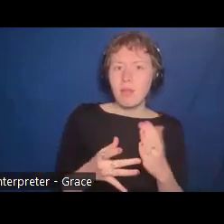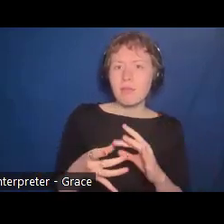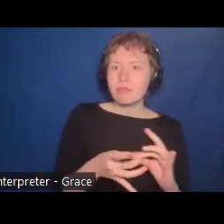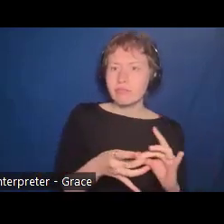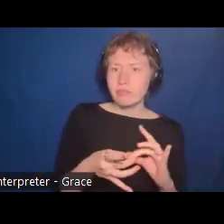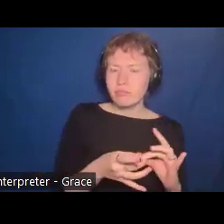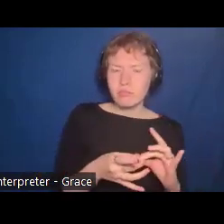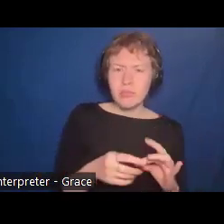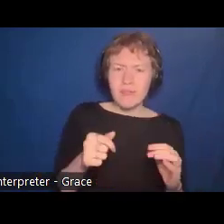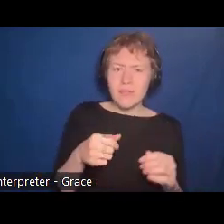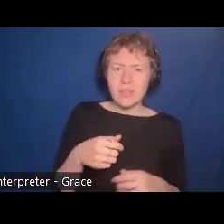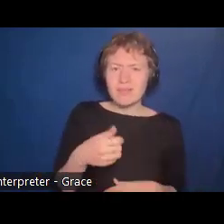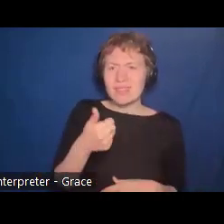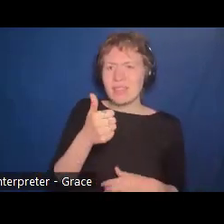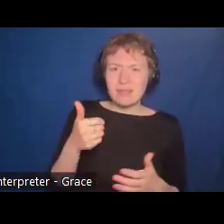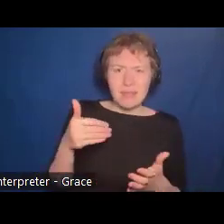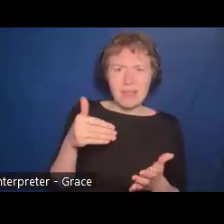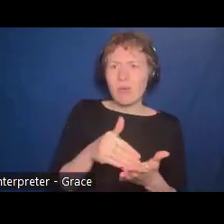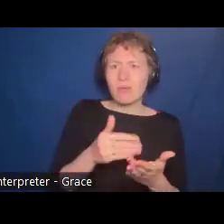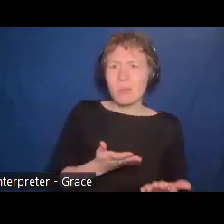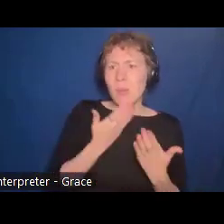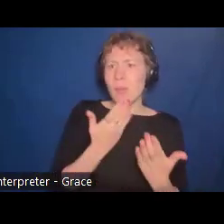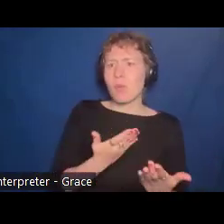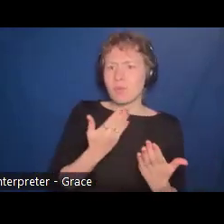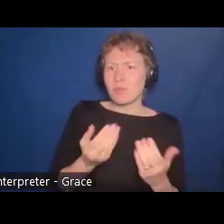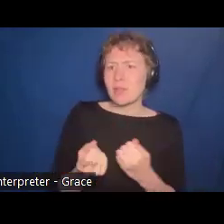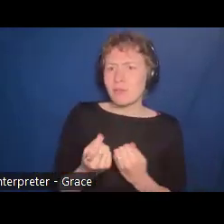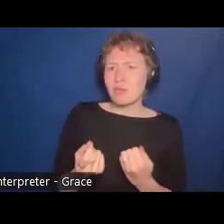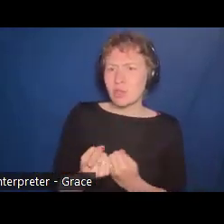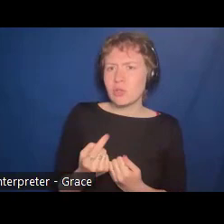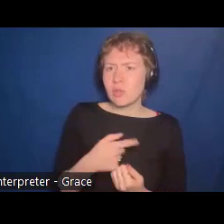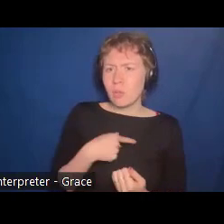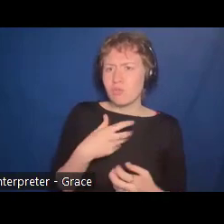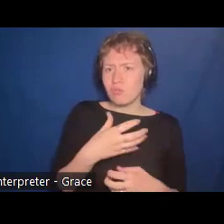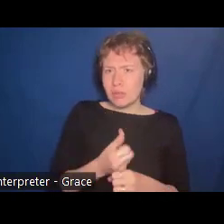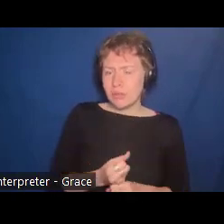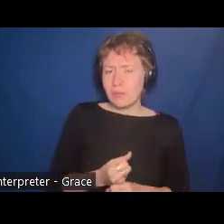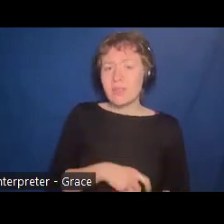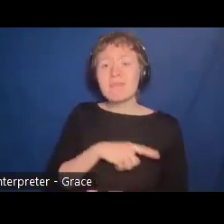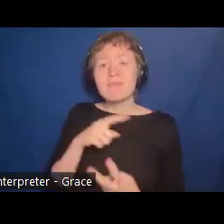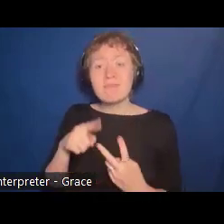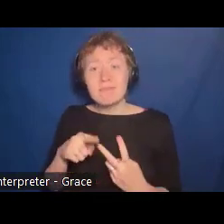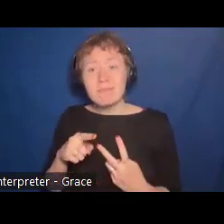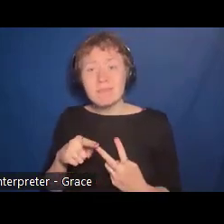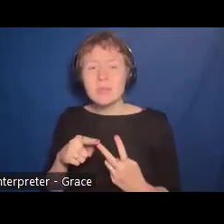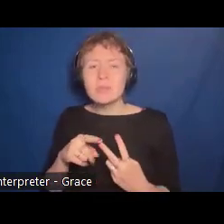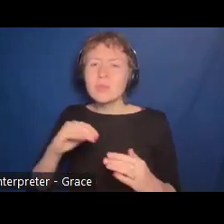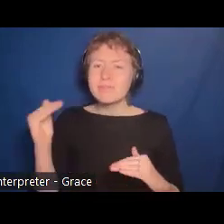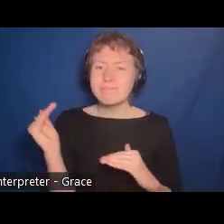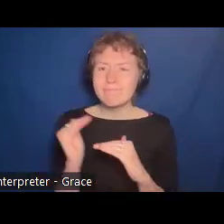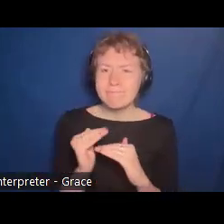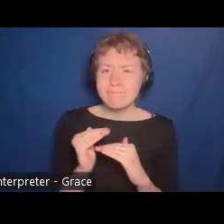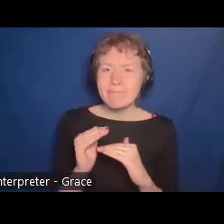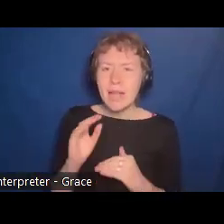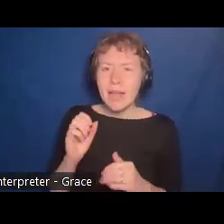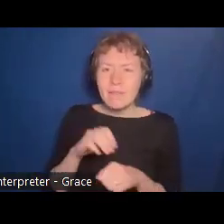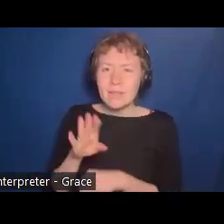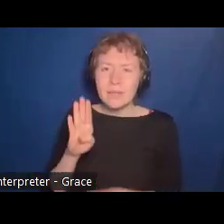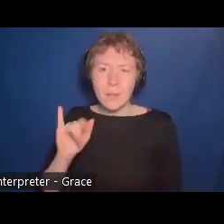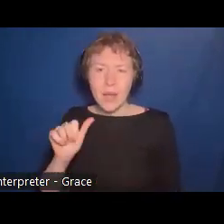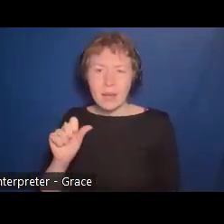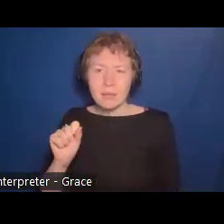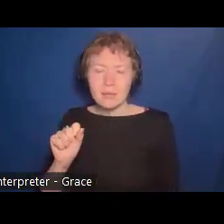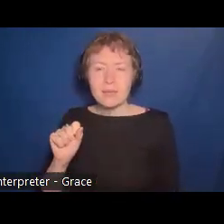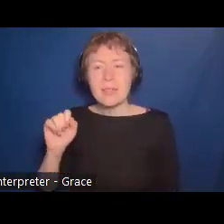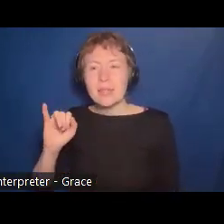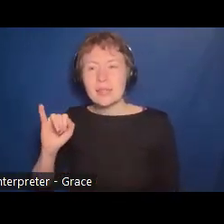of thousands of proposals that we receive every year. The second is to mitigate the effects of bias, implicit bias